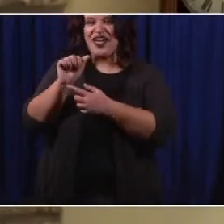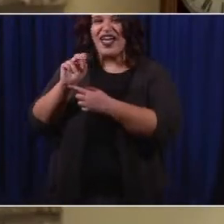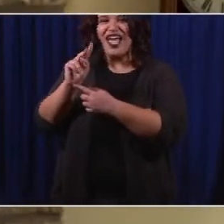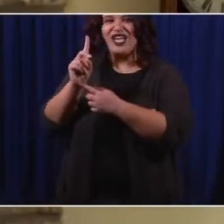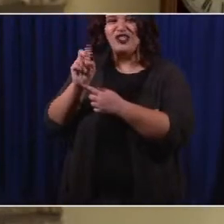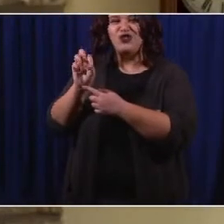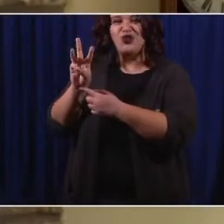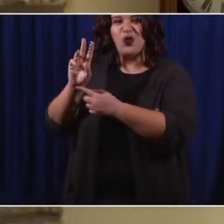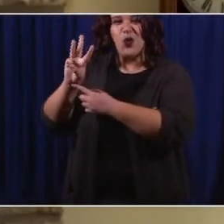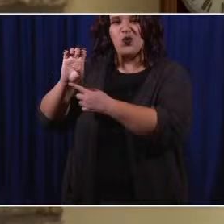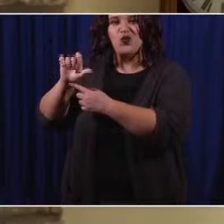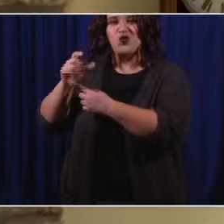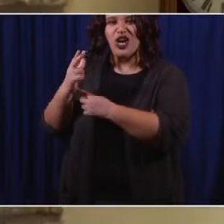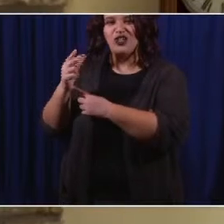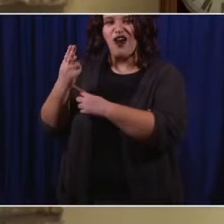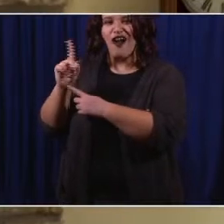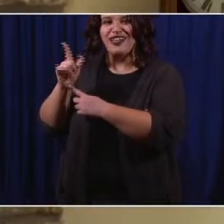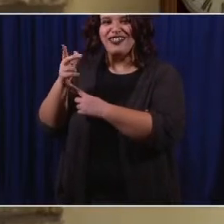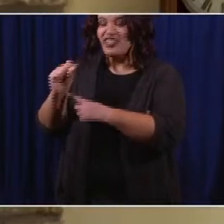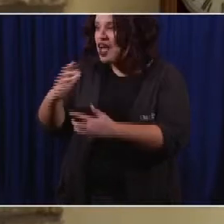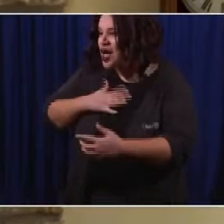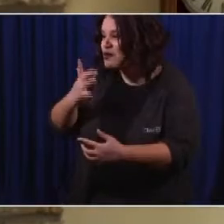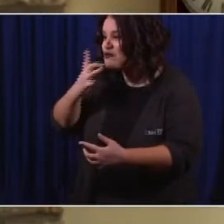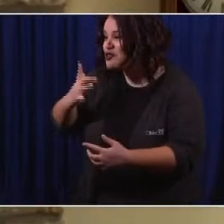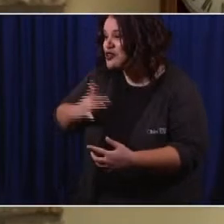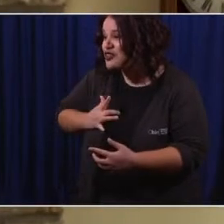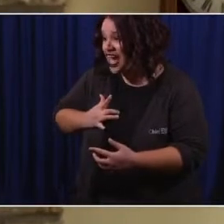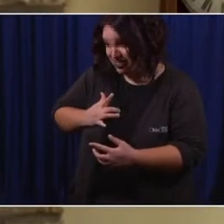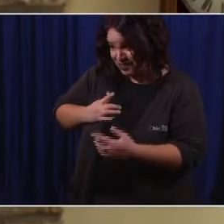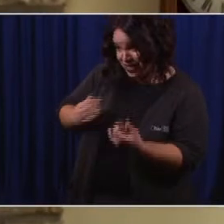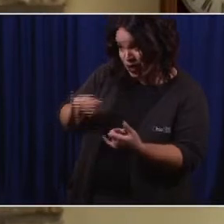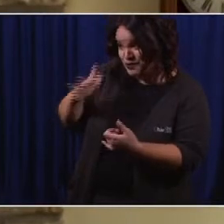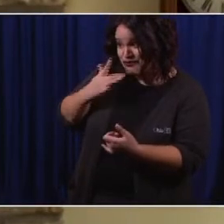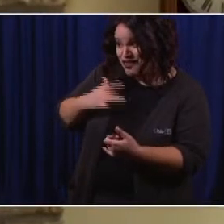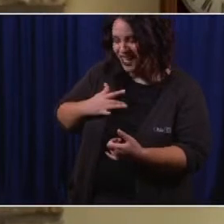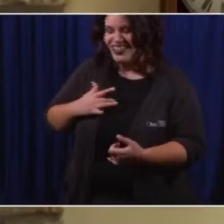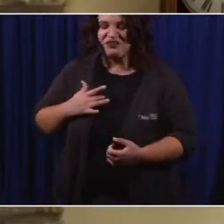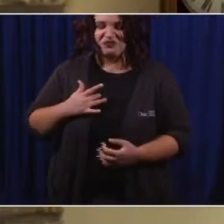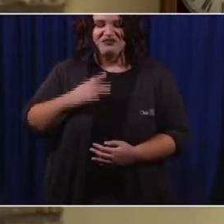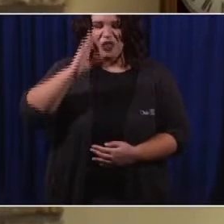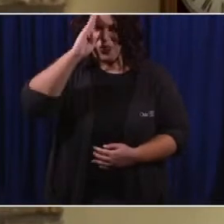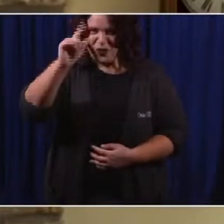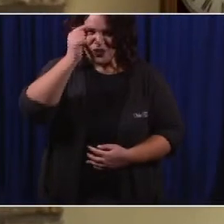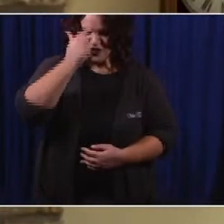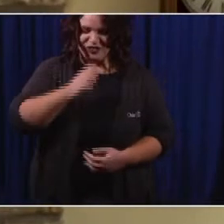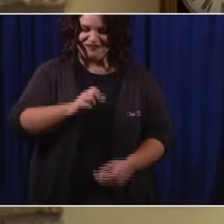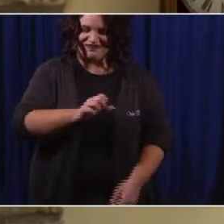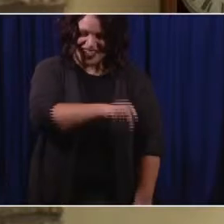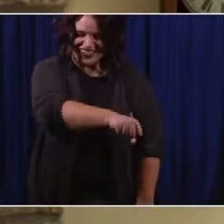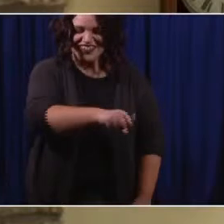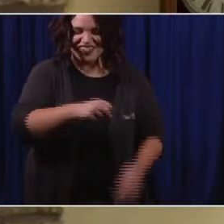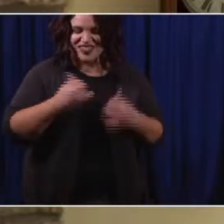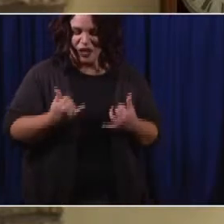Andrew. I hear it might be your birthday today. Hi, Governor. It is. Thank you very much. I really appreciate that.